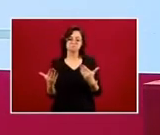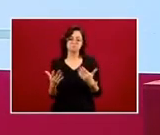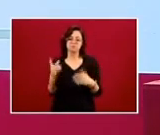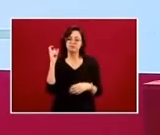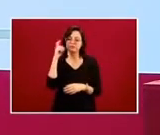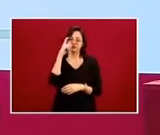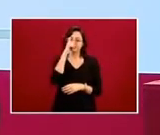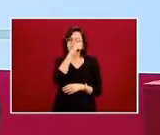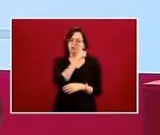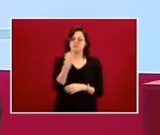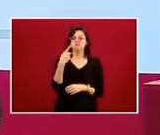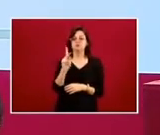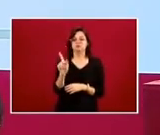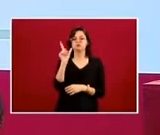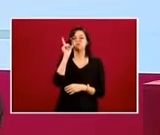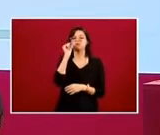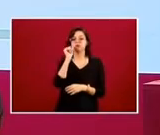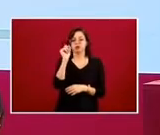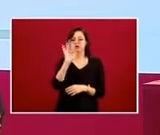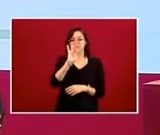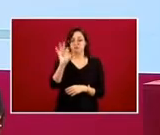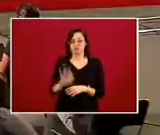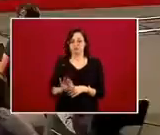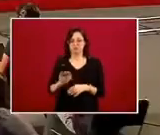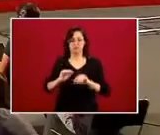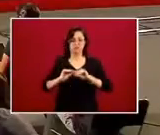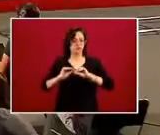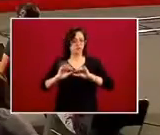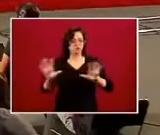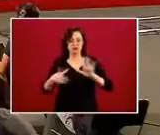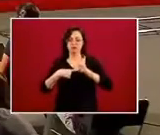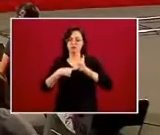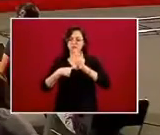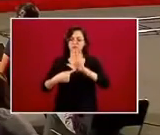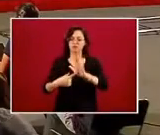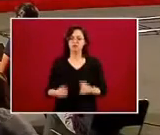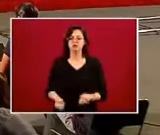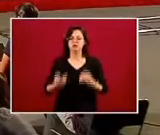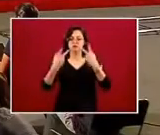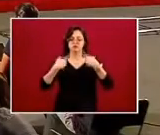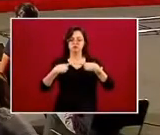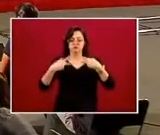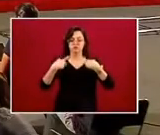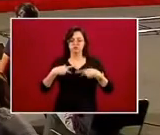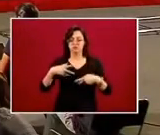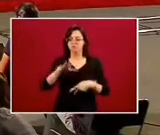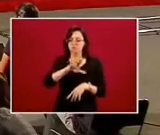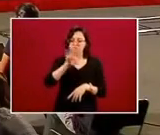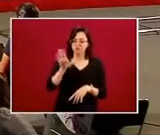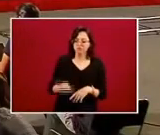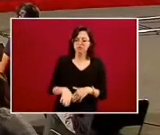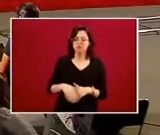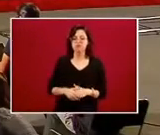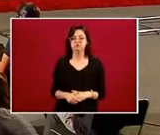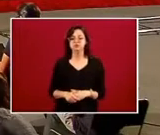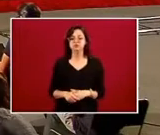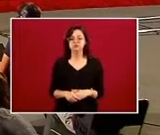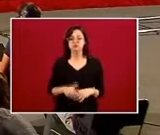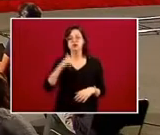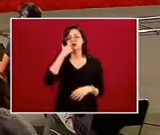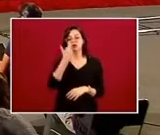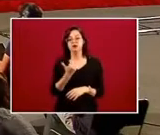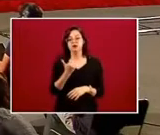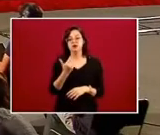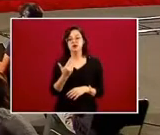it can lead to confusion because we're not taking into account the population of each state and the specific conditions. But tomorrow we will be talking about